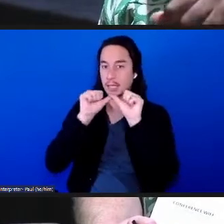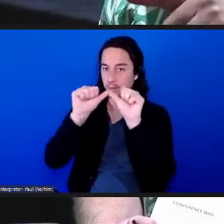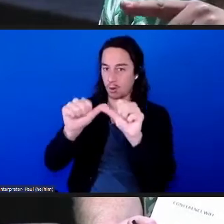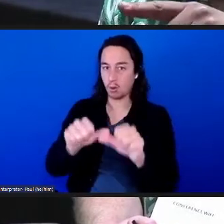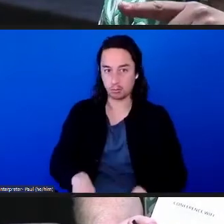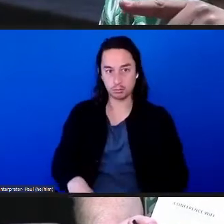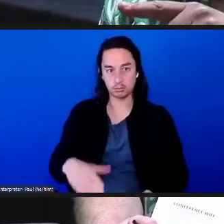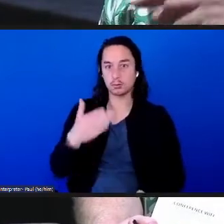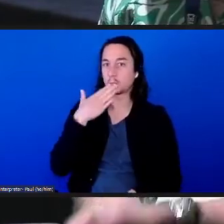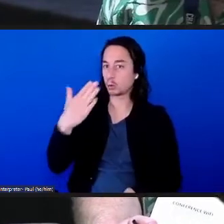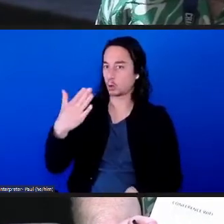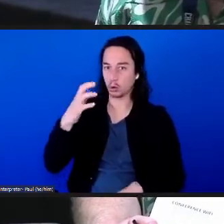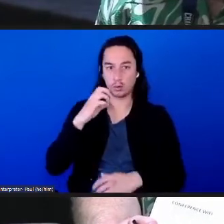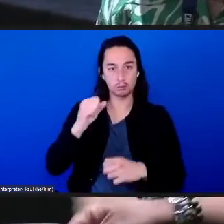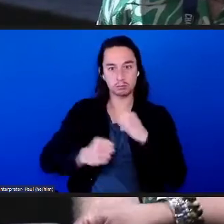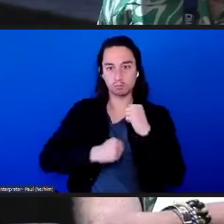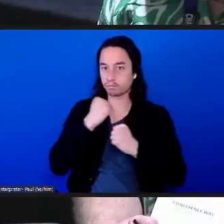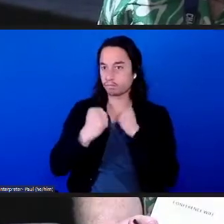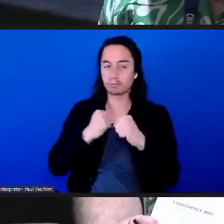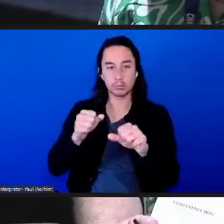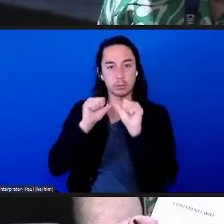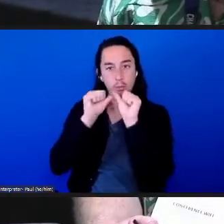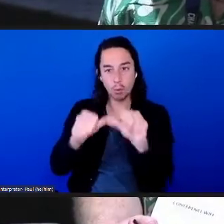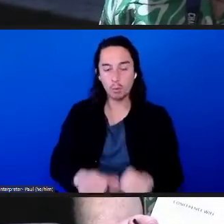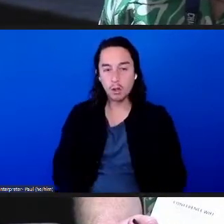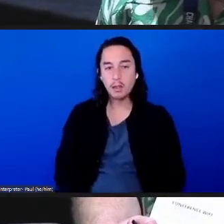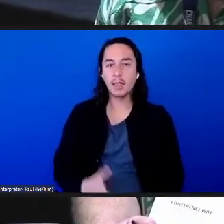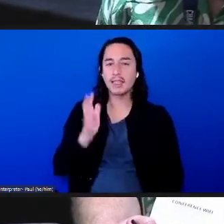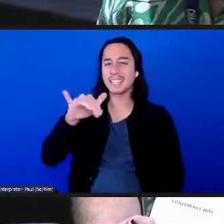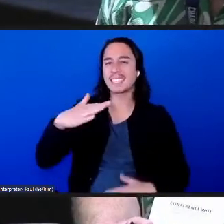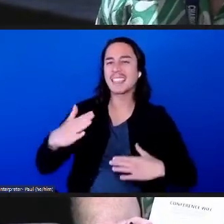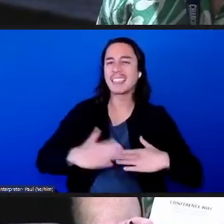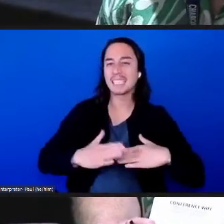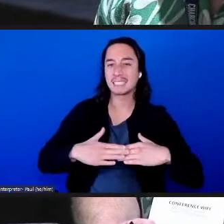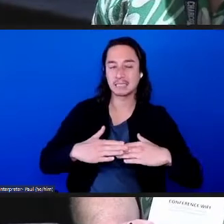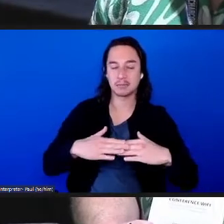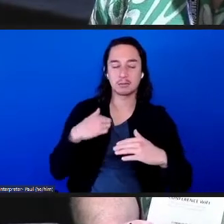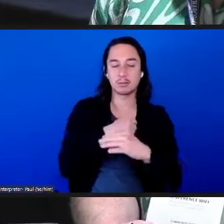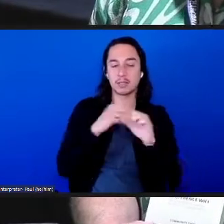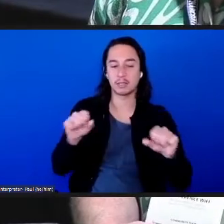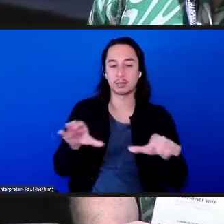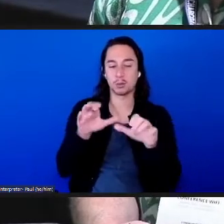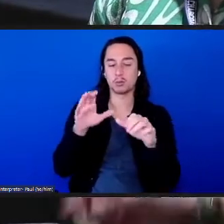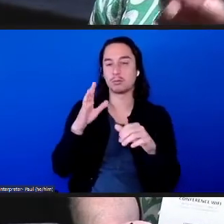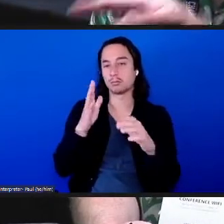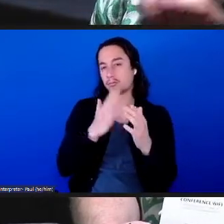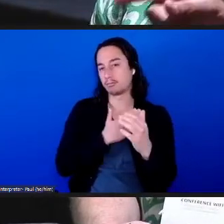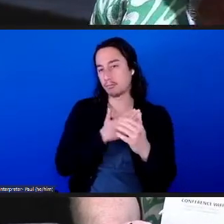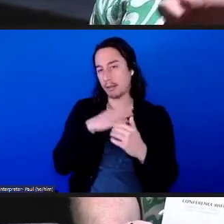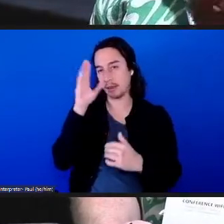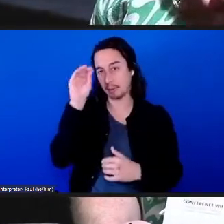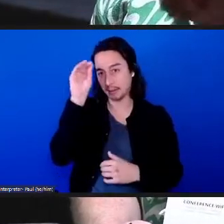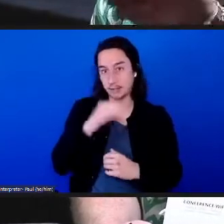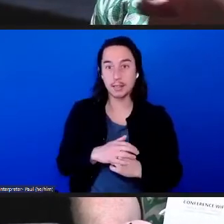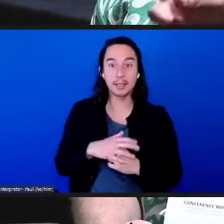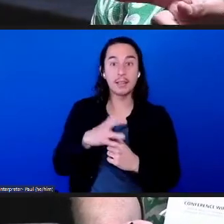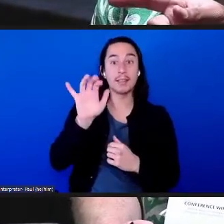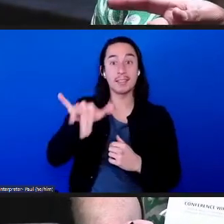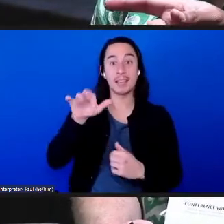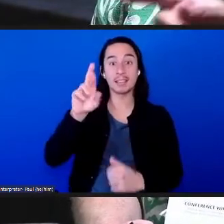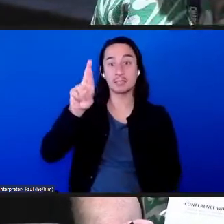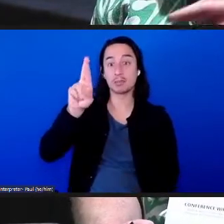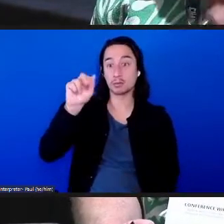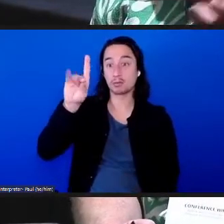good soldier. That is the least that we can do, in my opinion. And that is radical